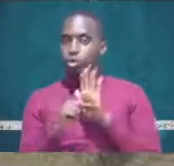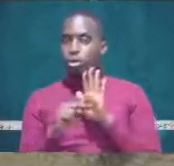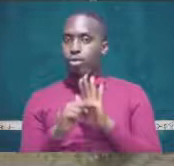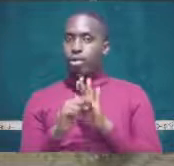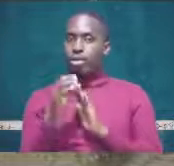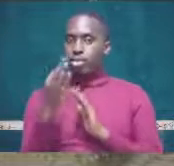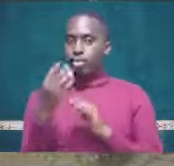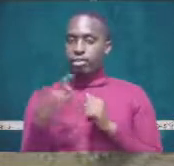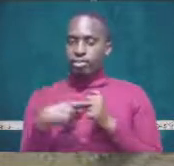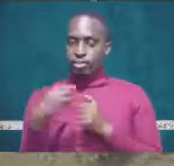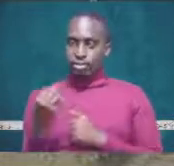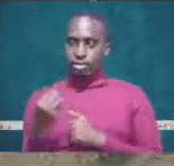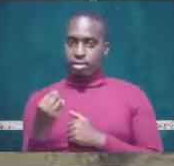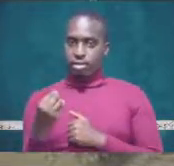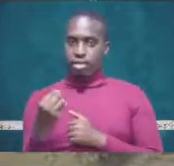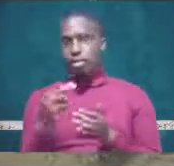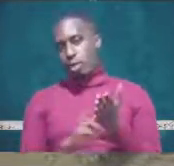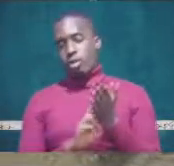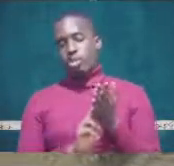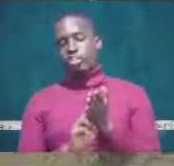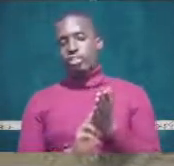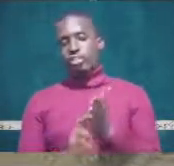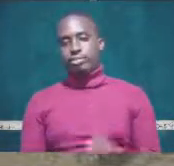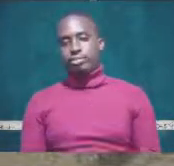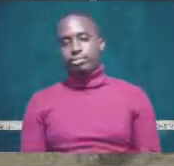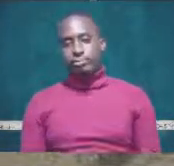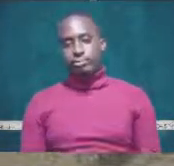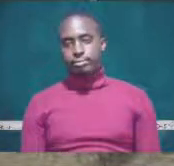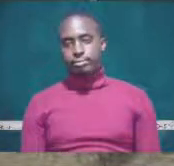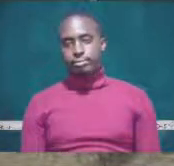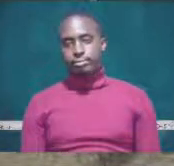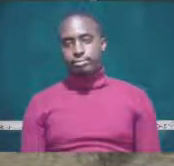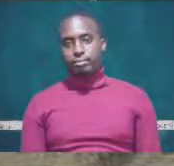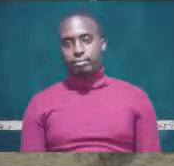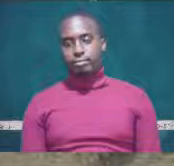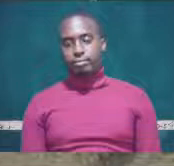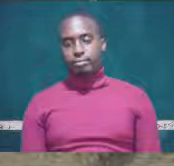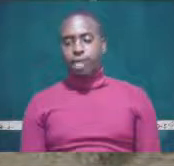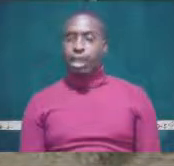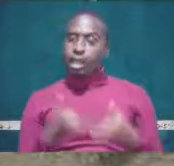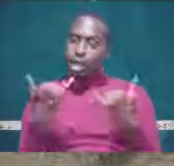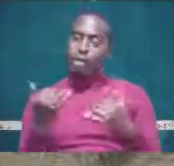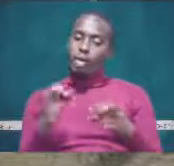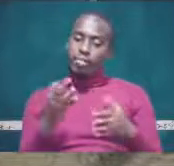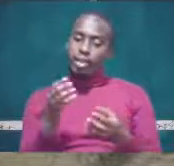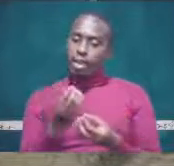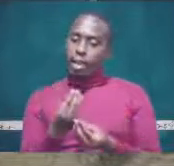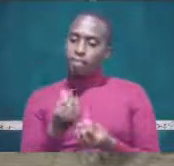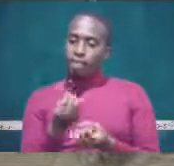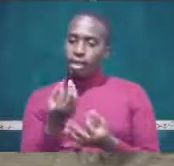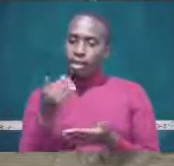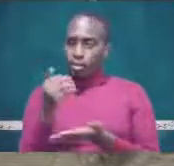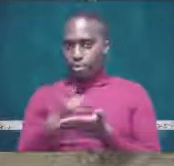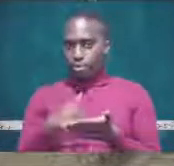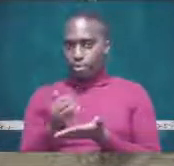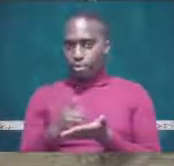minus what was consumed, which is 360 francs. Now, how much was saved? If you